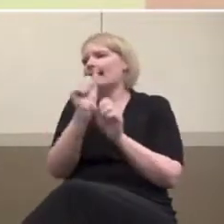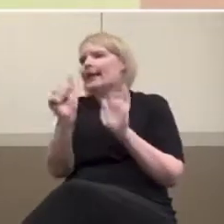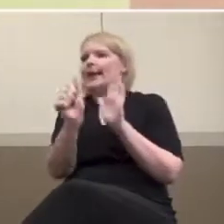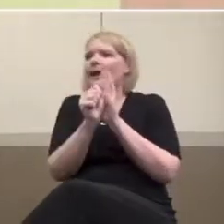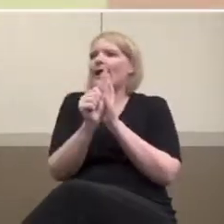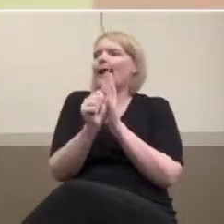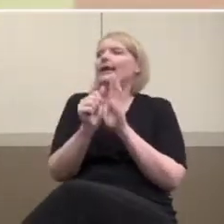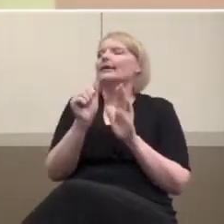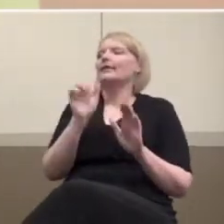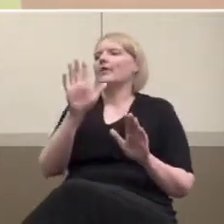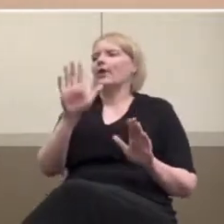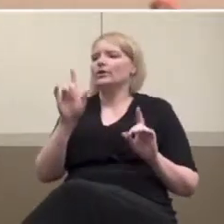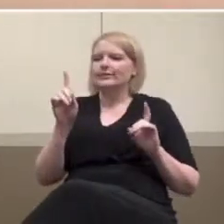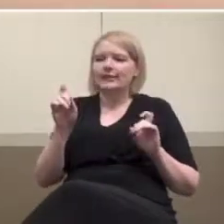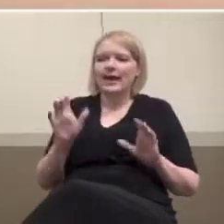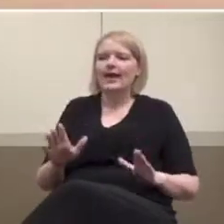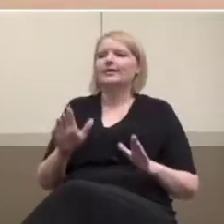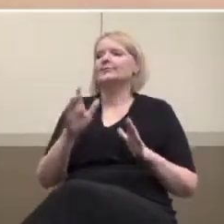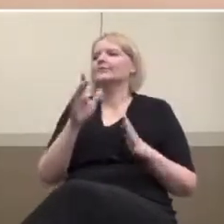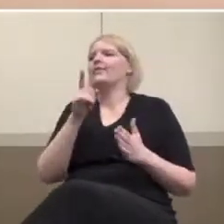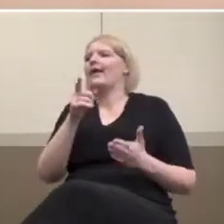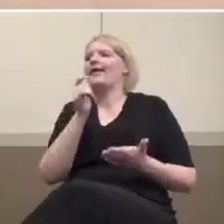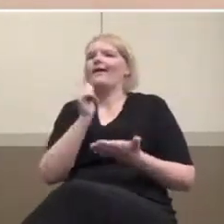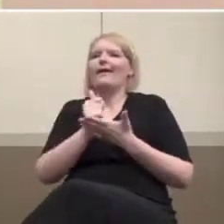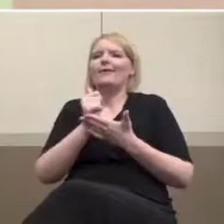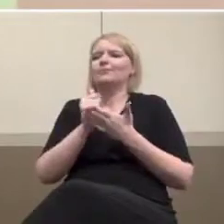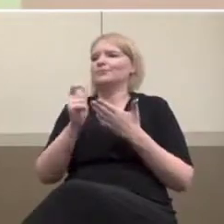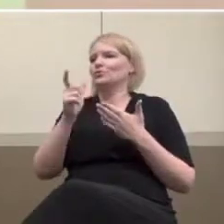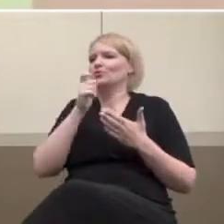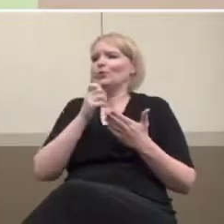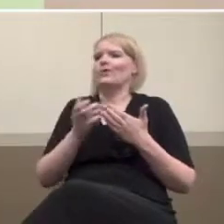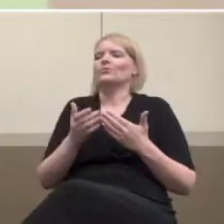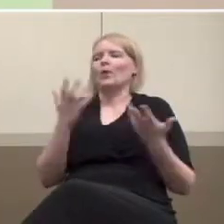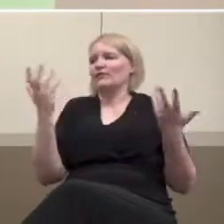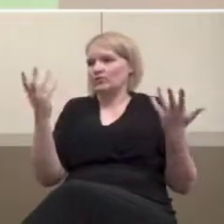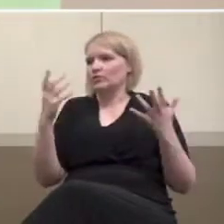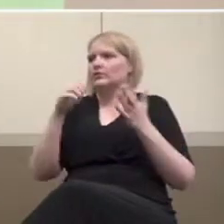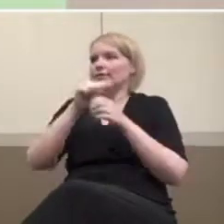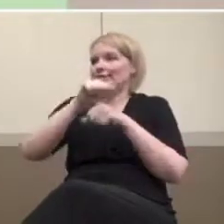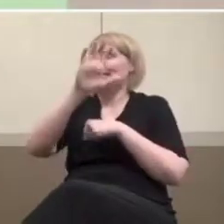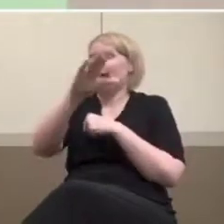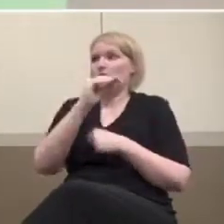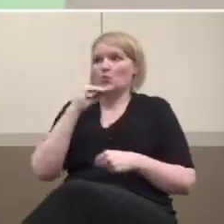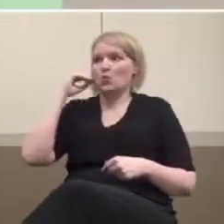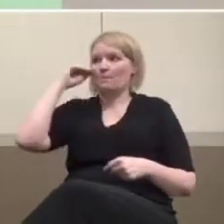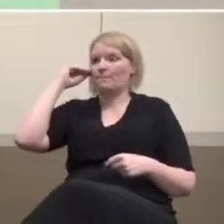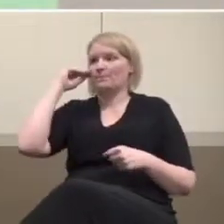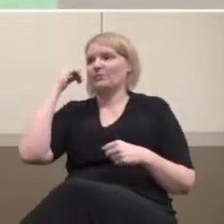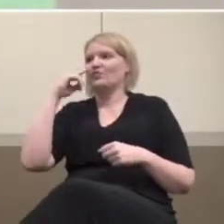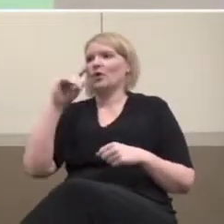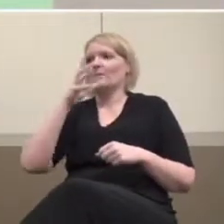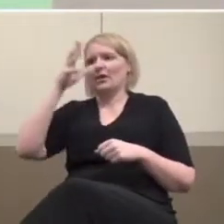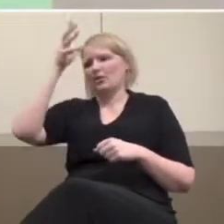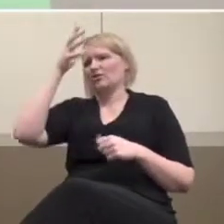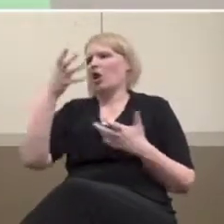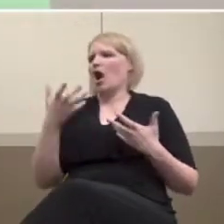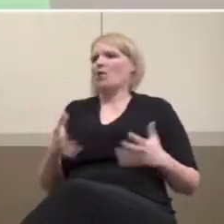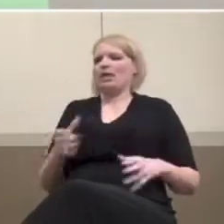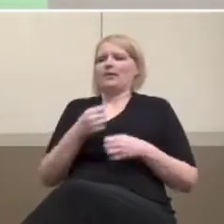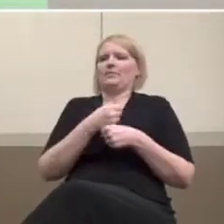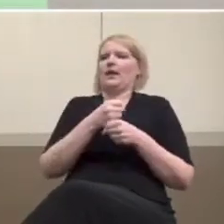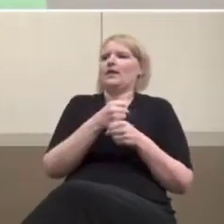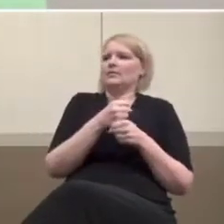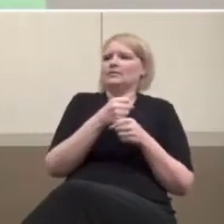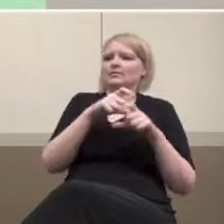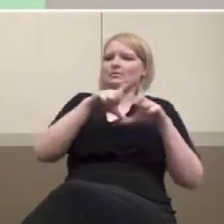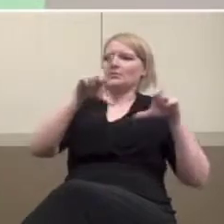and helped whoever when they were stuck. So we can send that home to parents, and those are already made, so we can just pop them in the